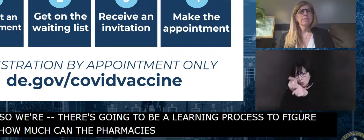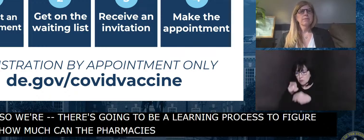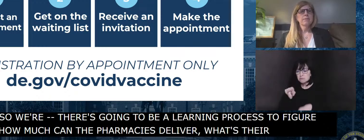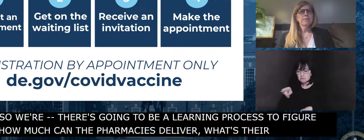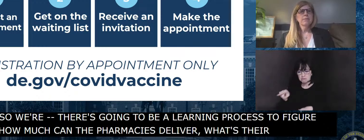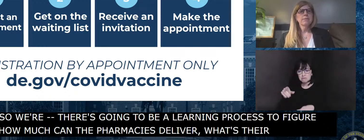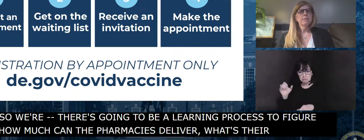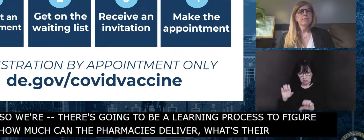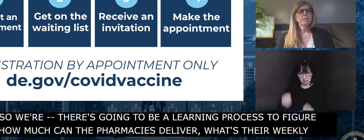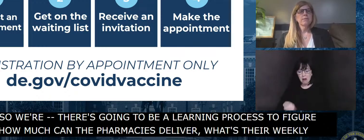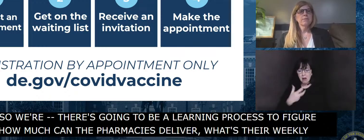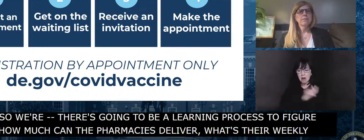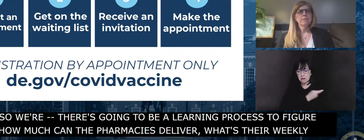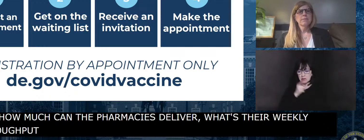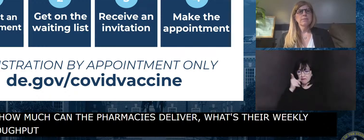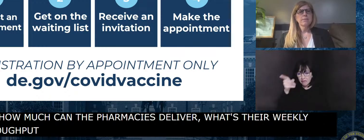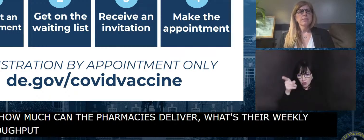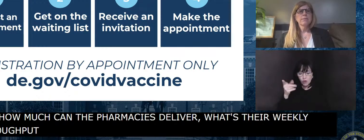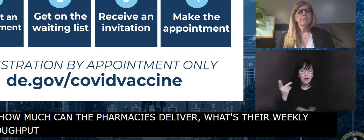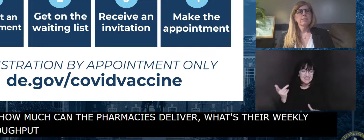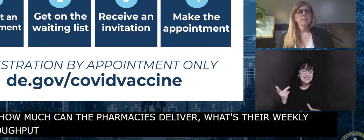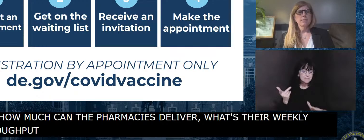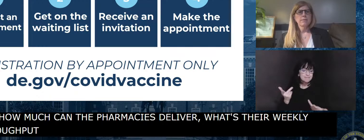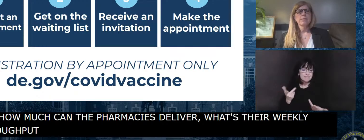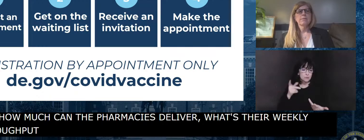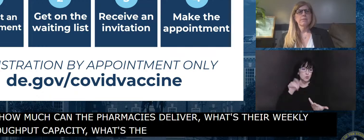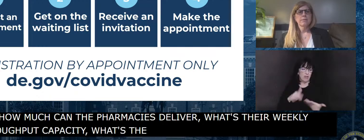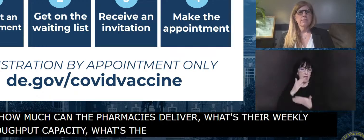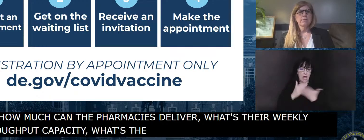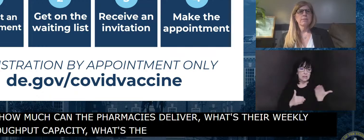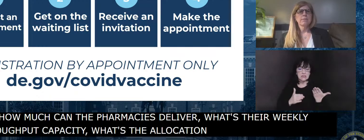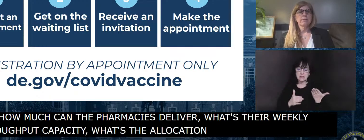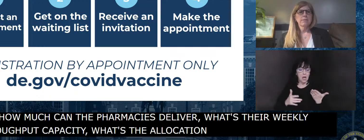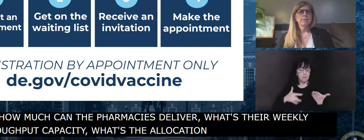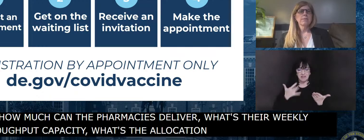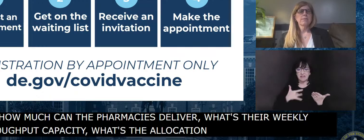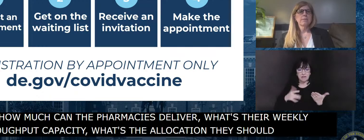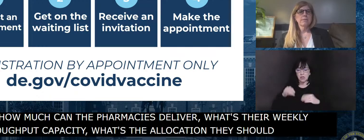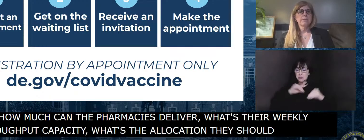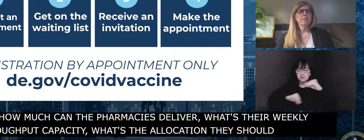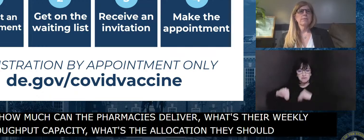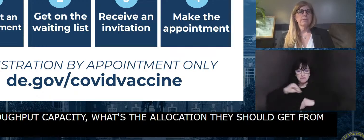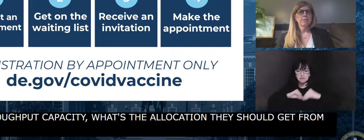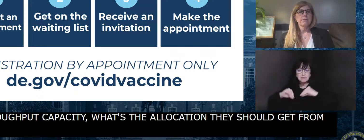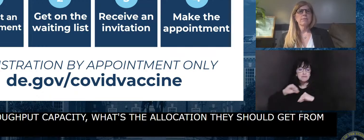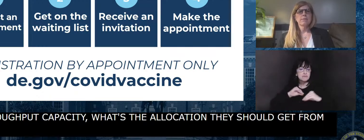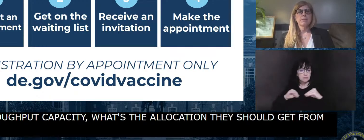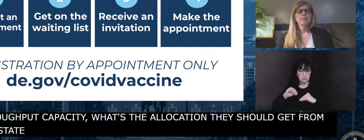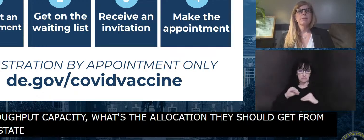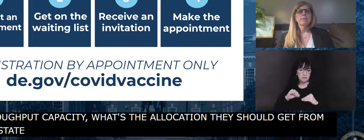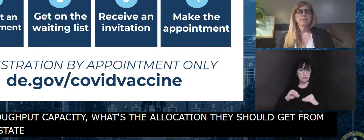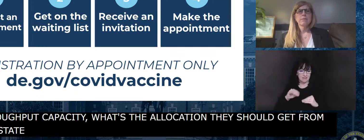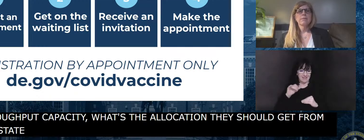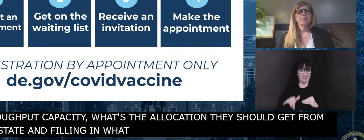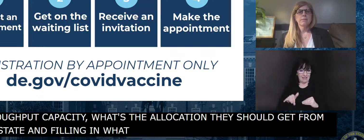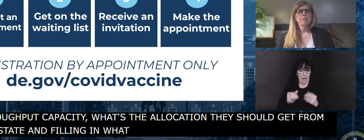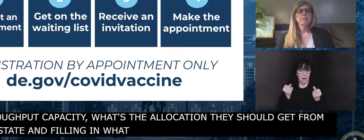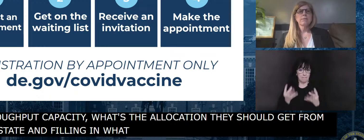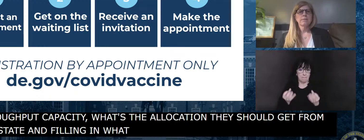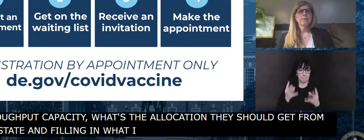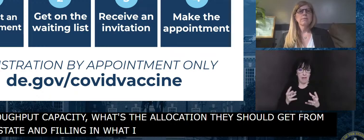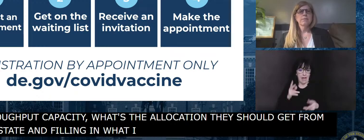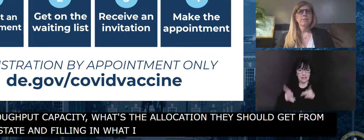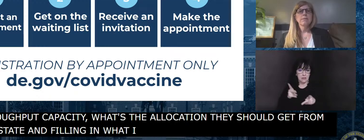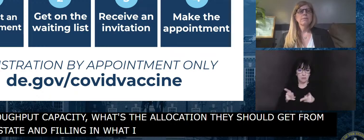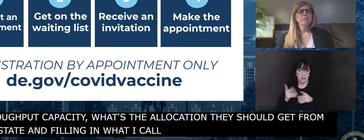the allocation that they should get from the state, and then filling in with these what I call high throughput, large